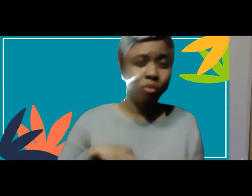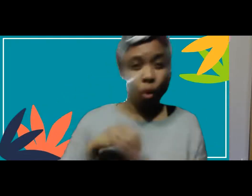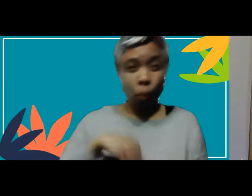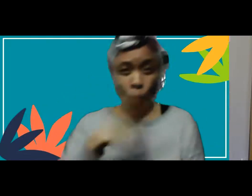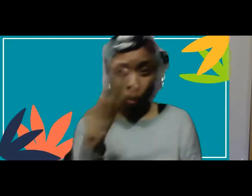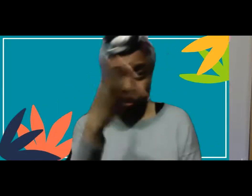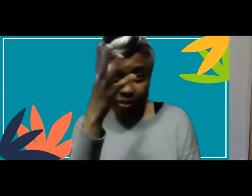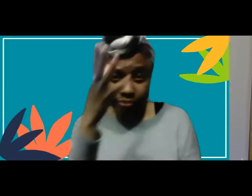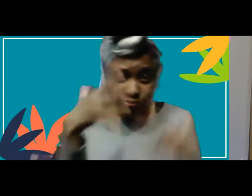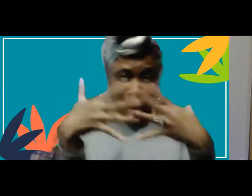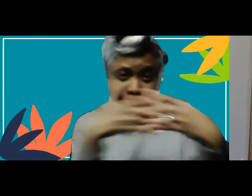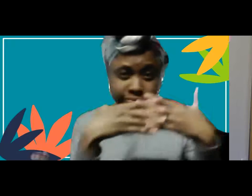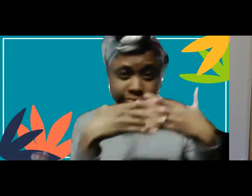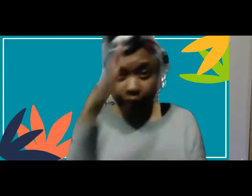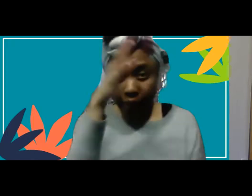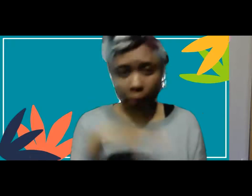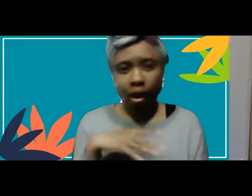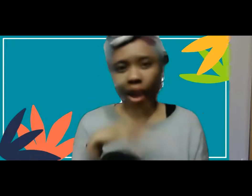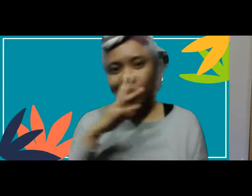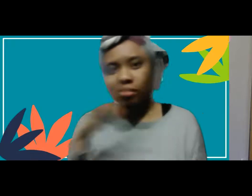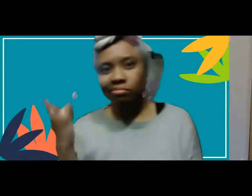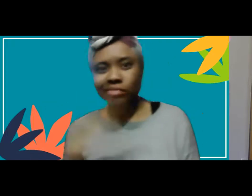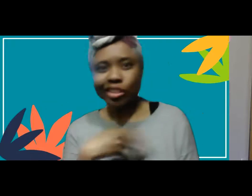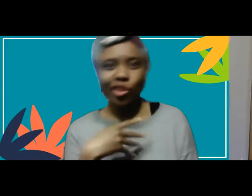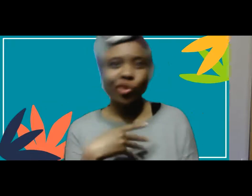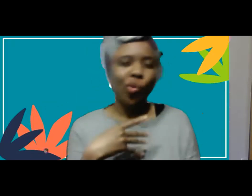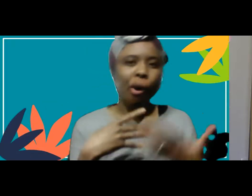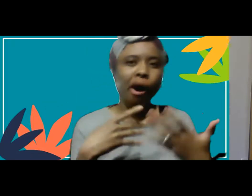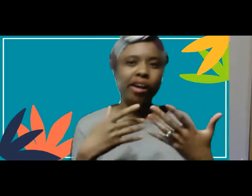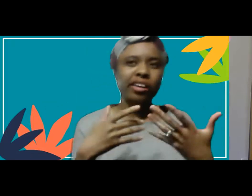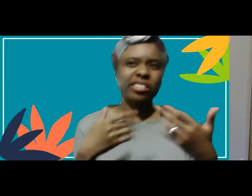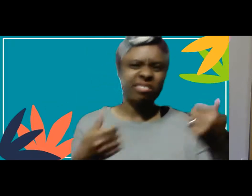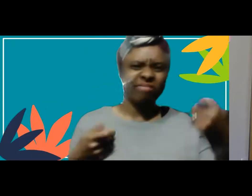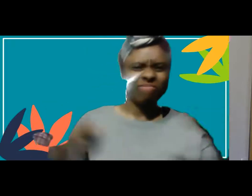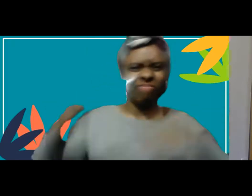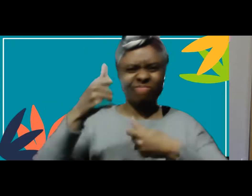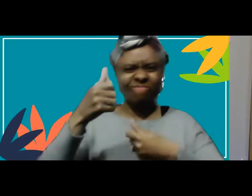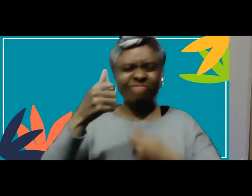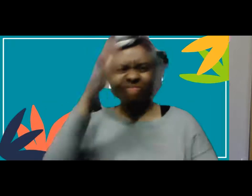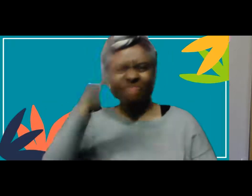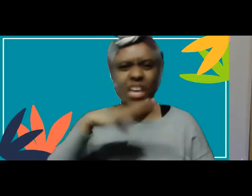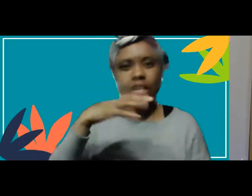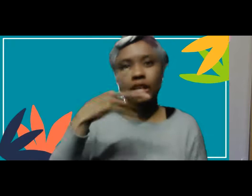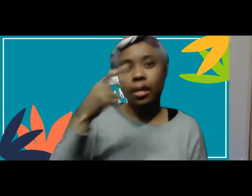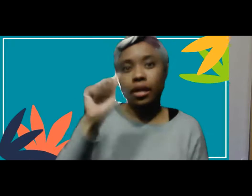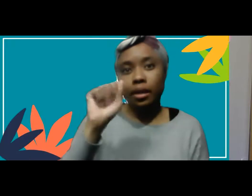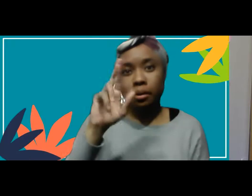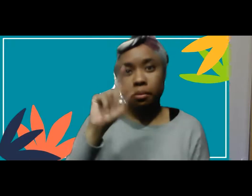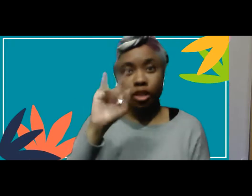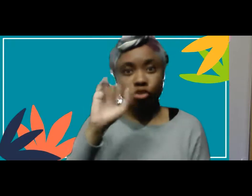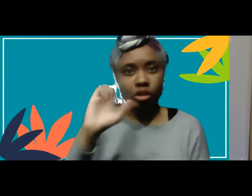ignores patriarchy and also can coexist with patriarchy. So we found that there was an appetite to